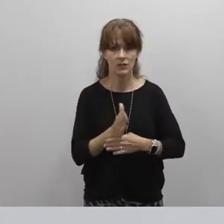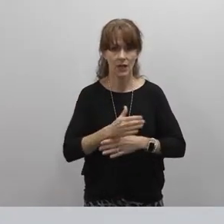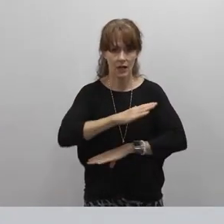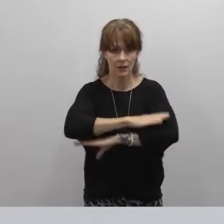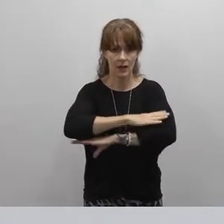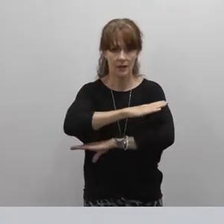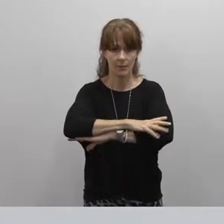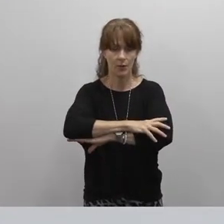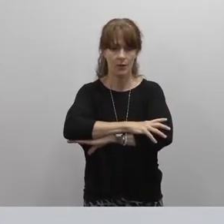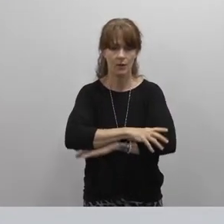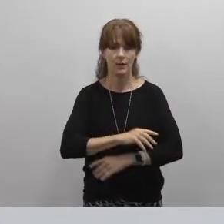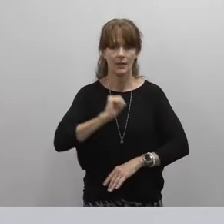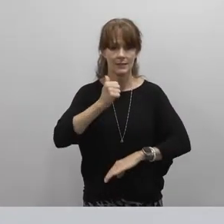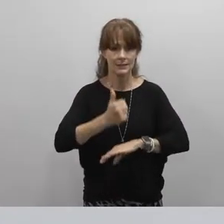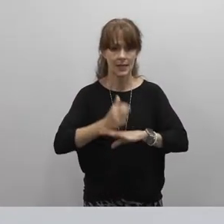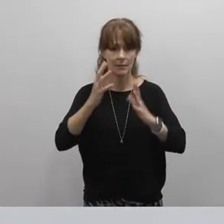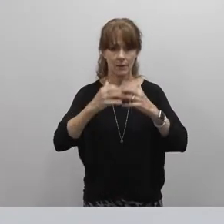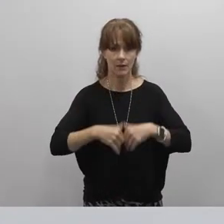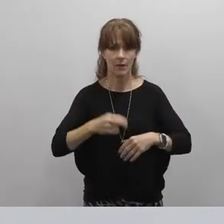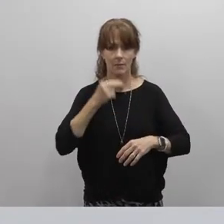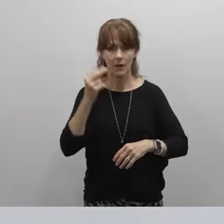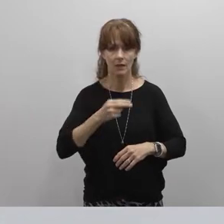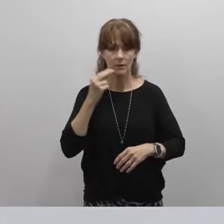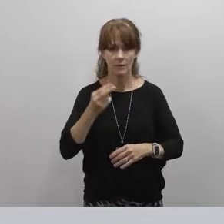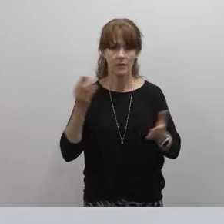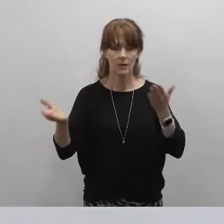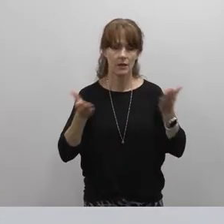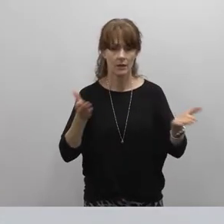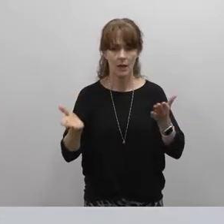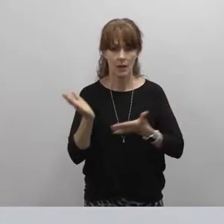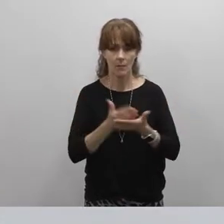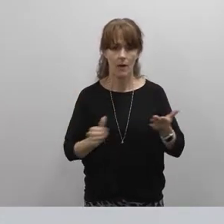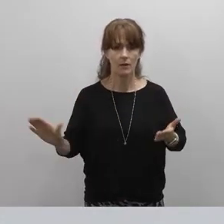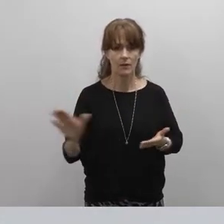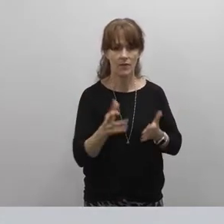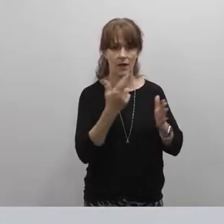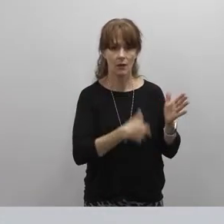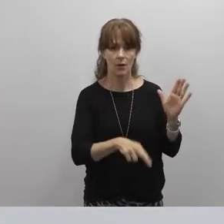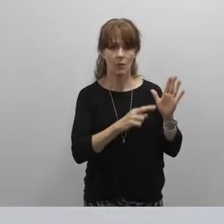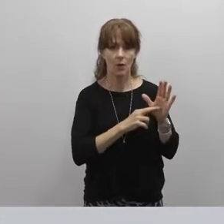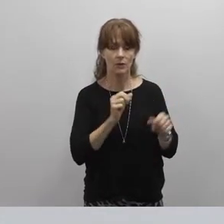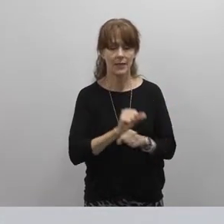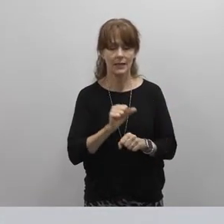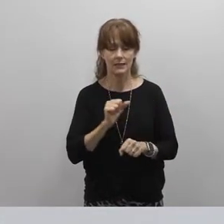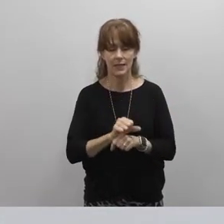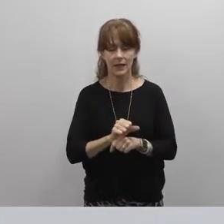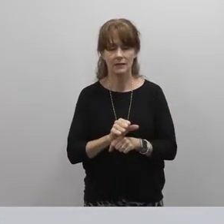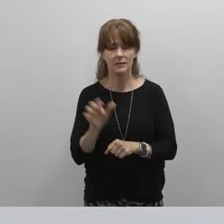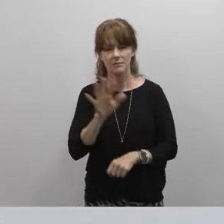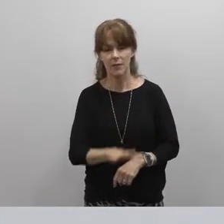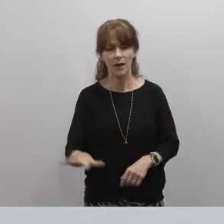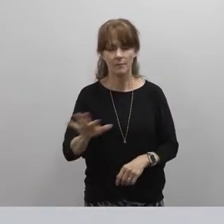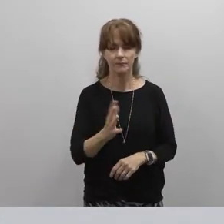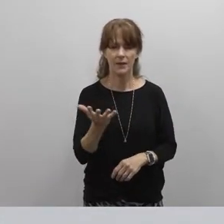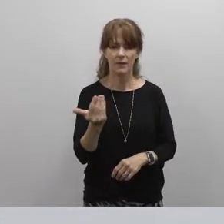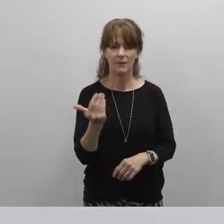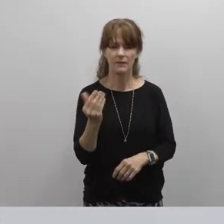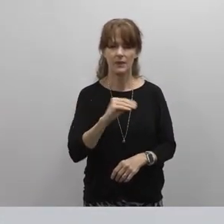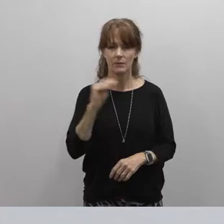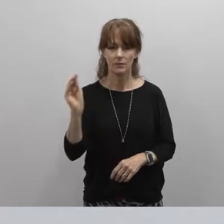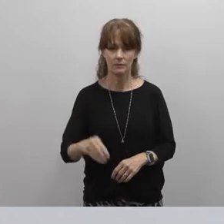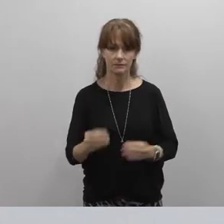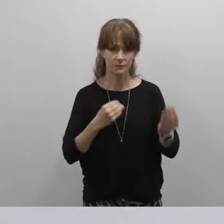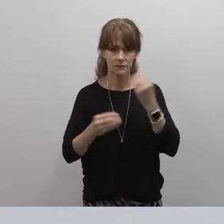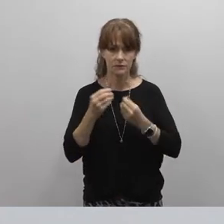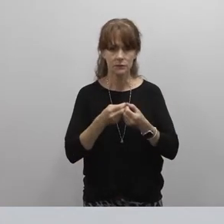could easily be set up and taken down by Nutrition Services as part of the roles and tasks. It is estimated that 15% of